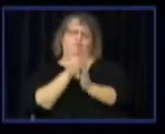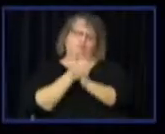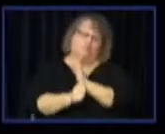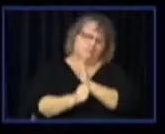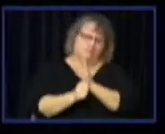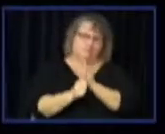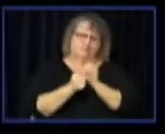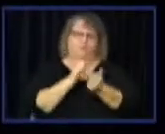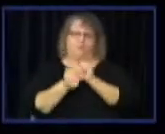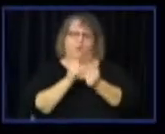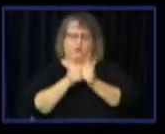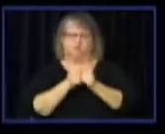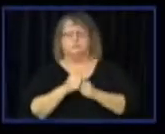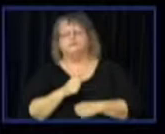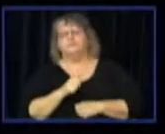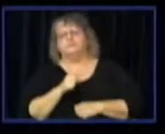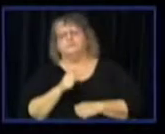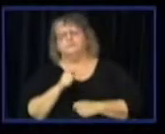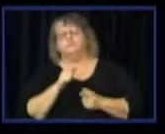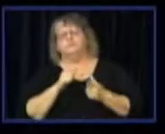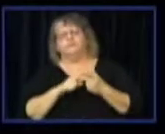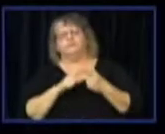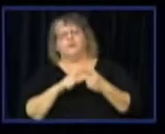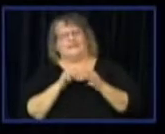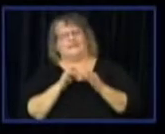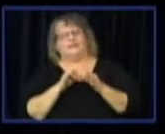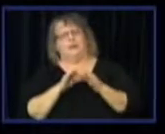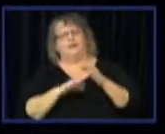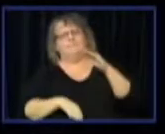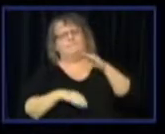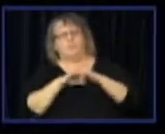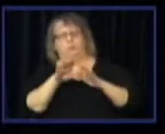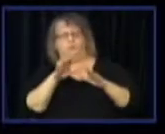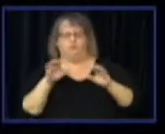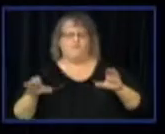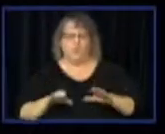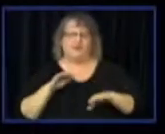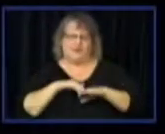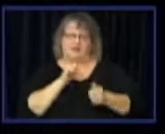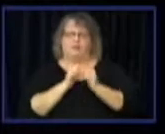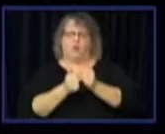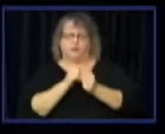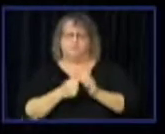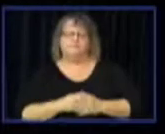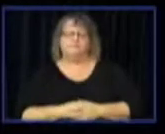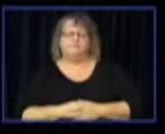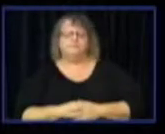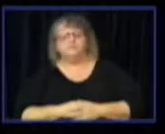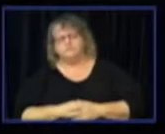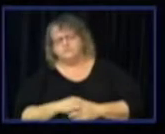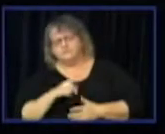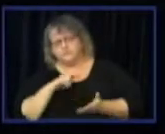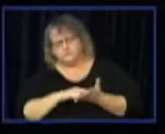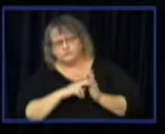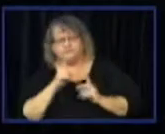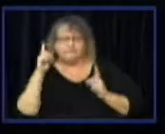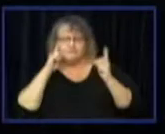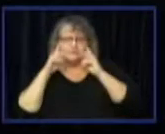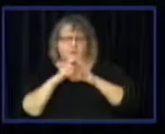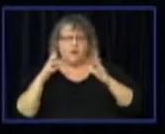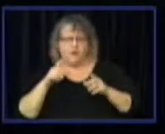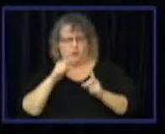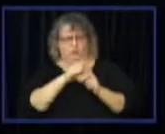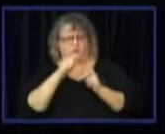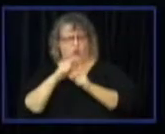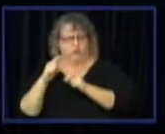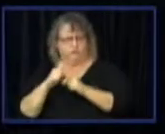have. So we're trying to essentially maximize their performance. So we hear a lot of